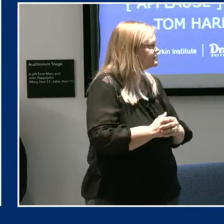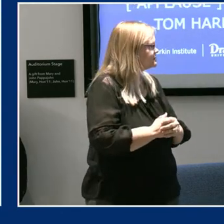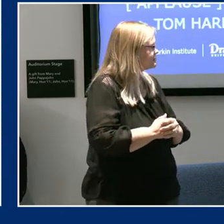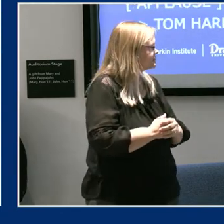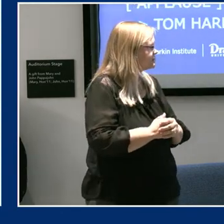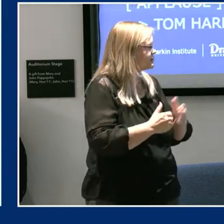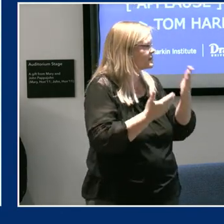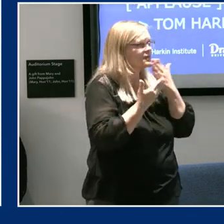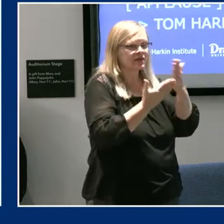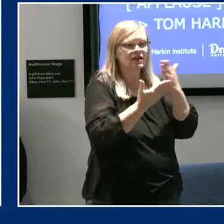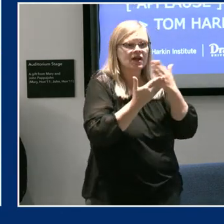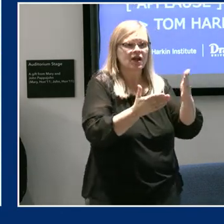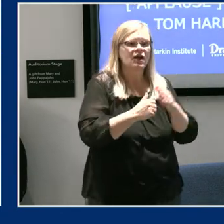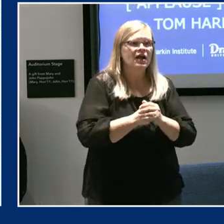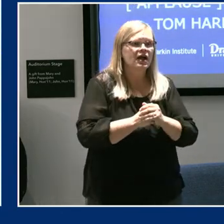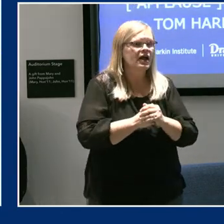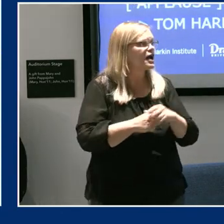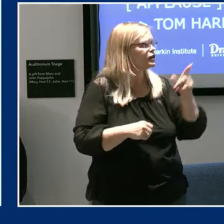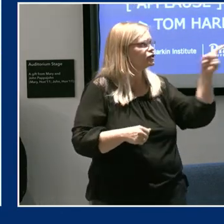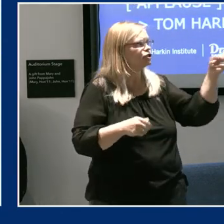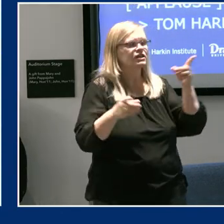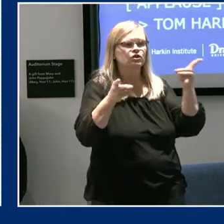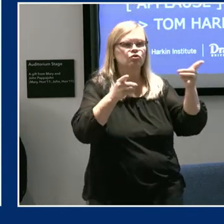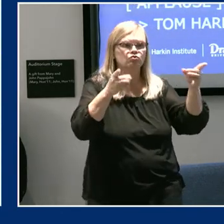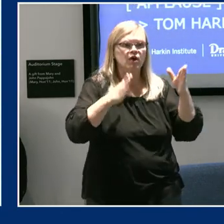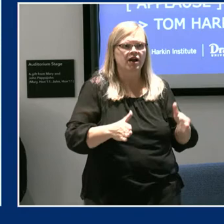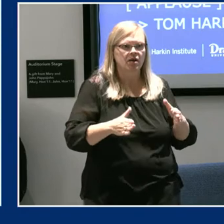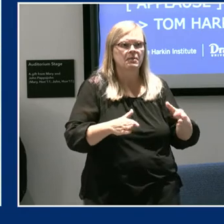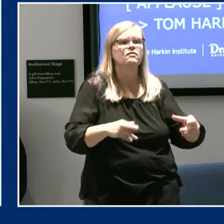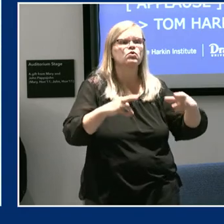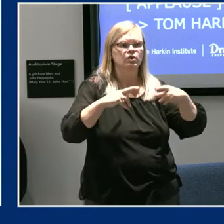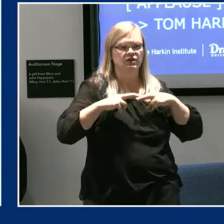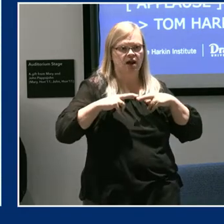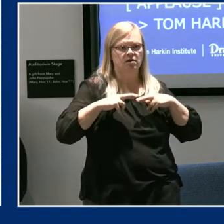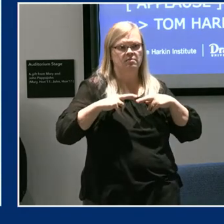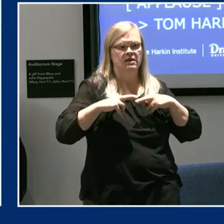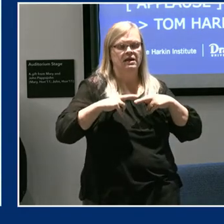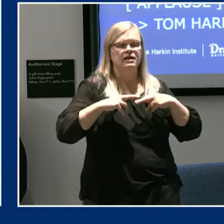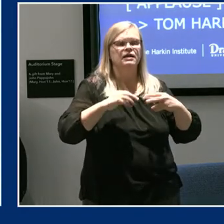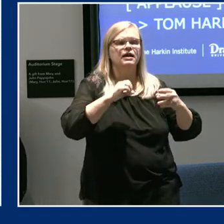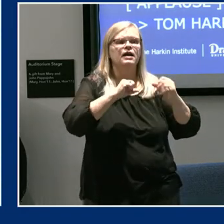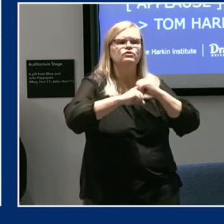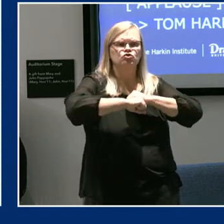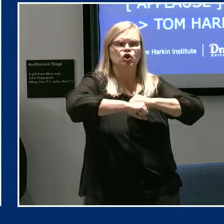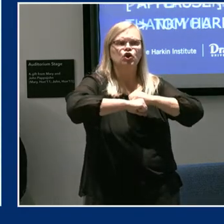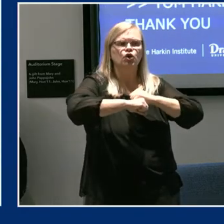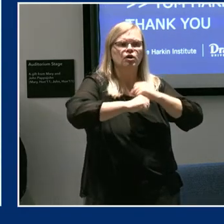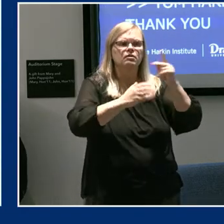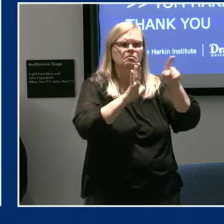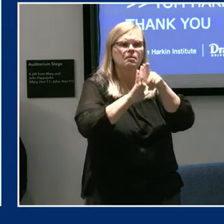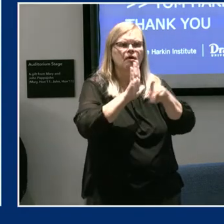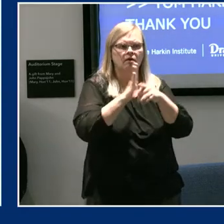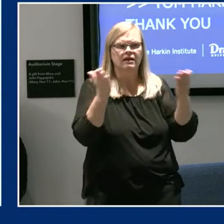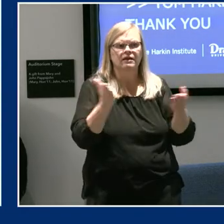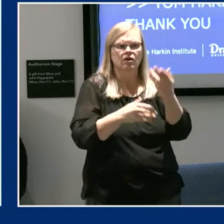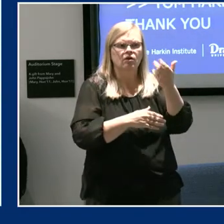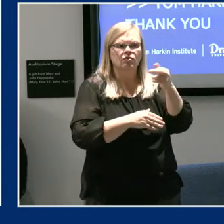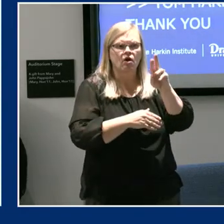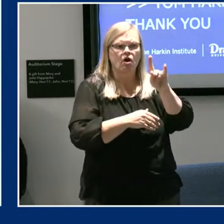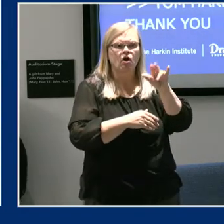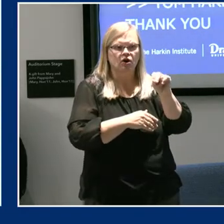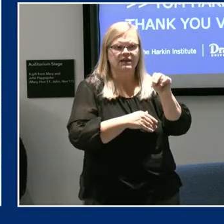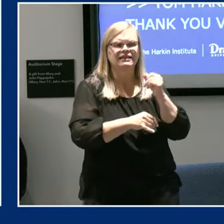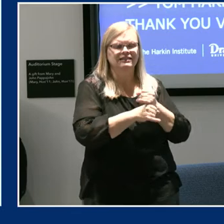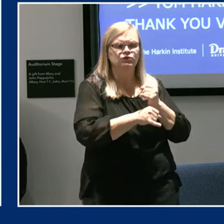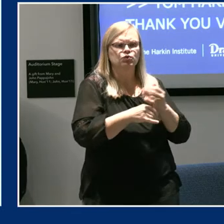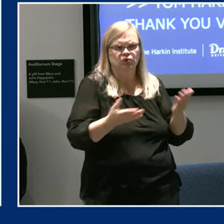Thank you very much, Raina Stocheva, who is the director of our retirement security policy at the Harkin Institute. And again, I